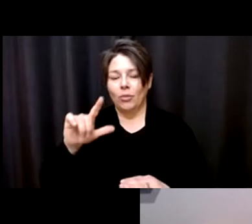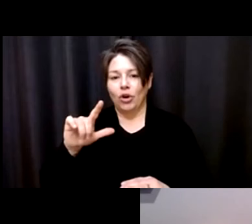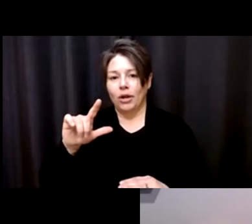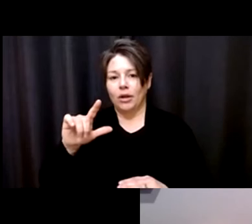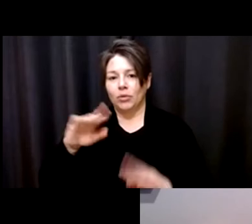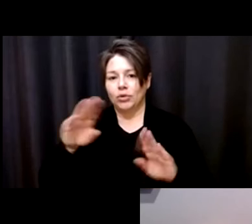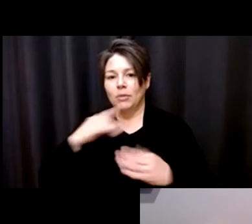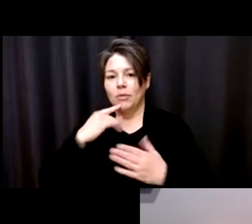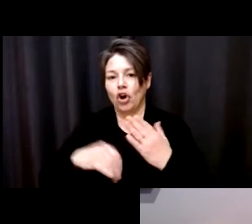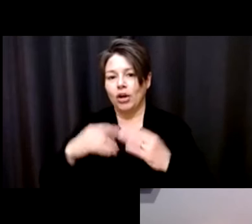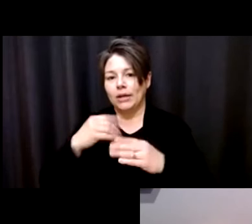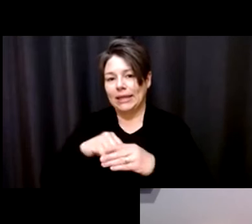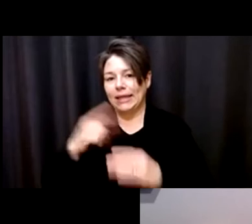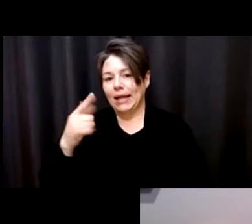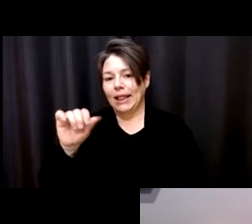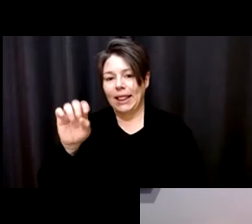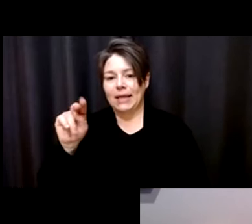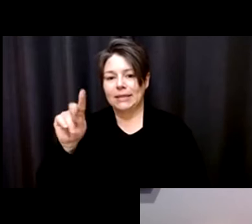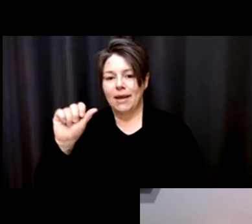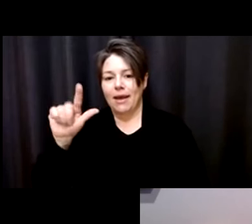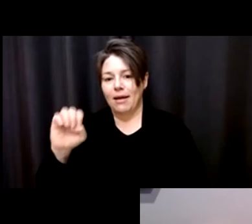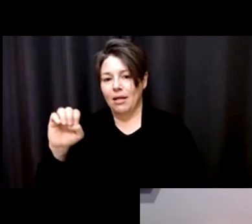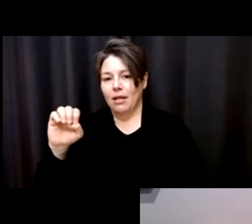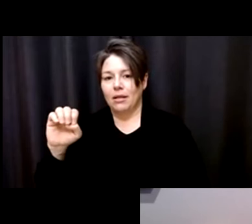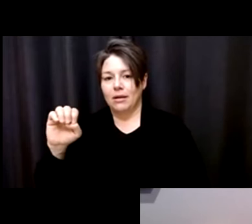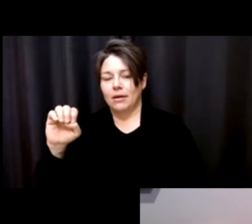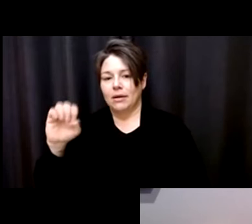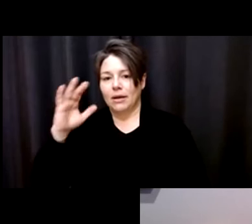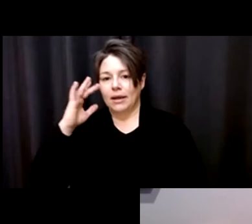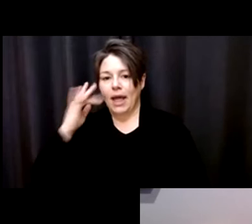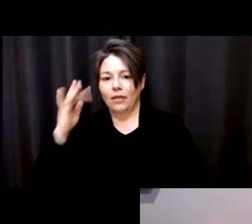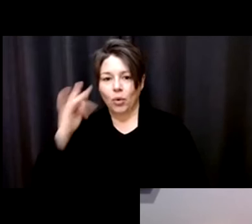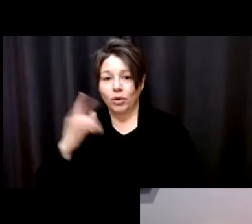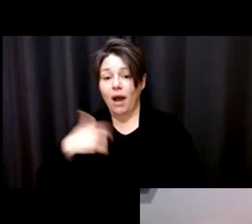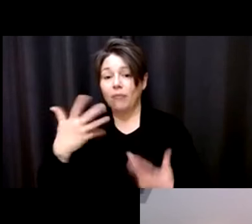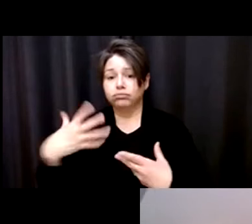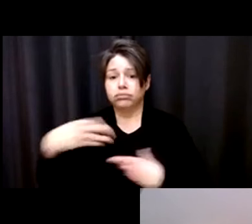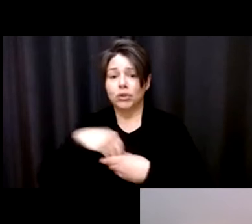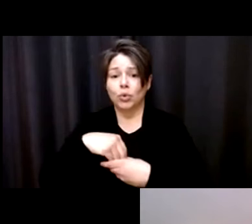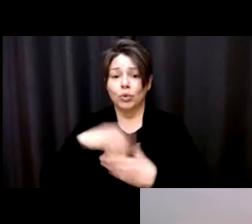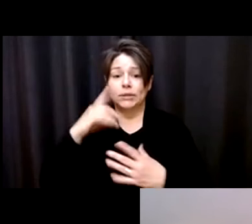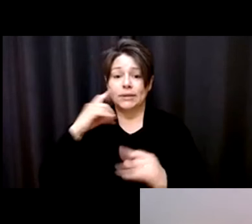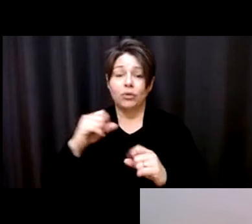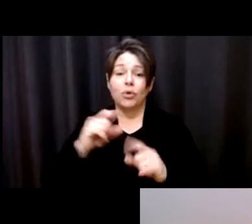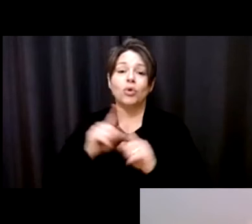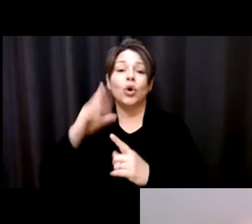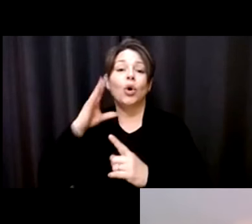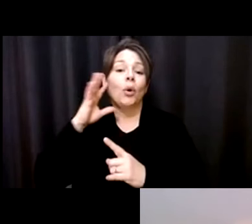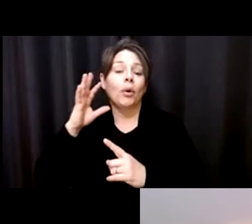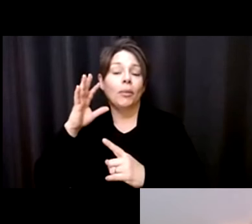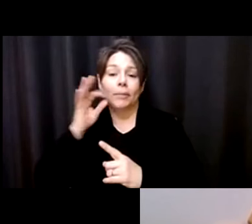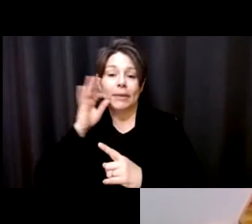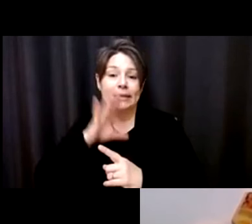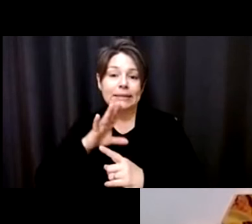Glendale, California. So I have incorporated sound. There is the sound of bees humming in